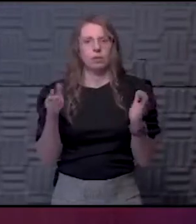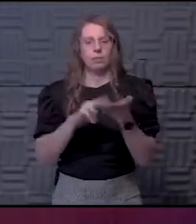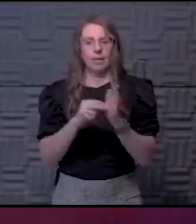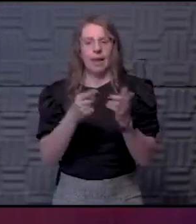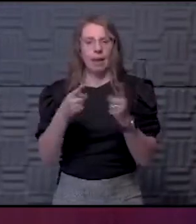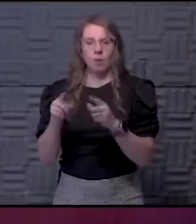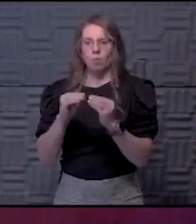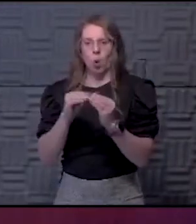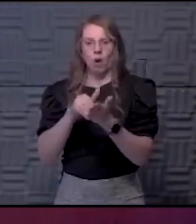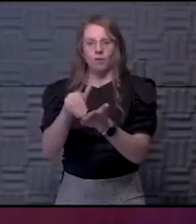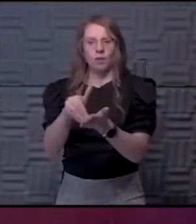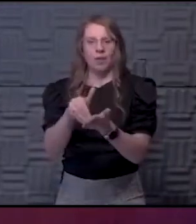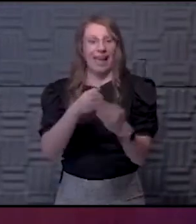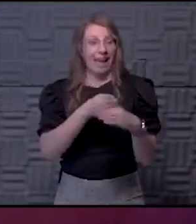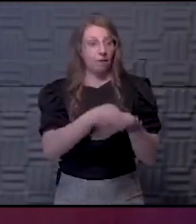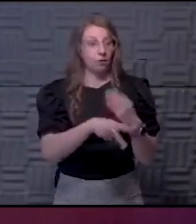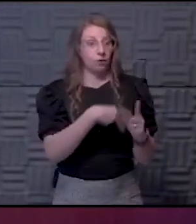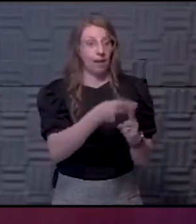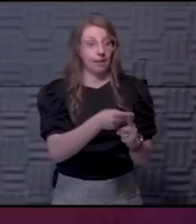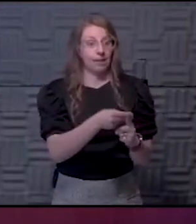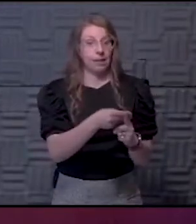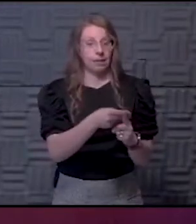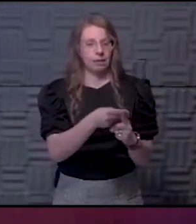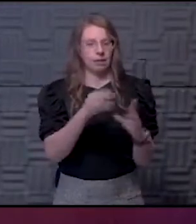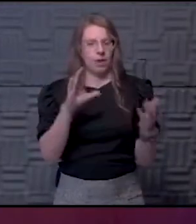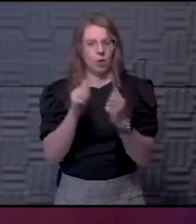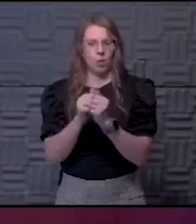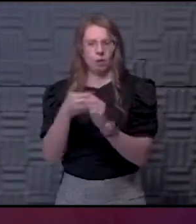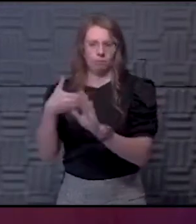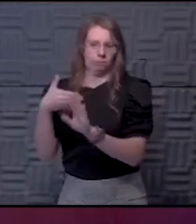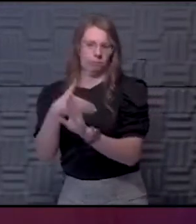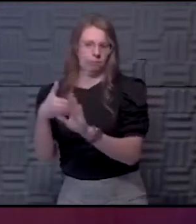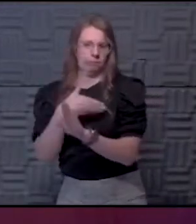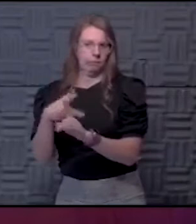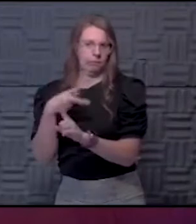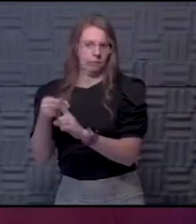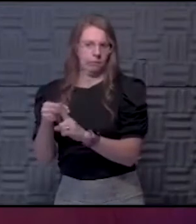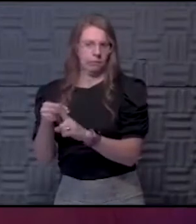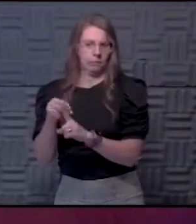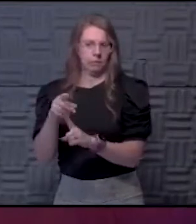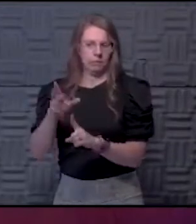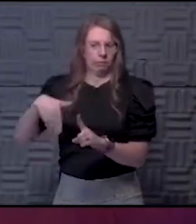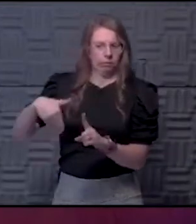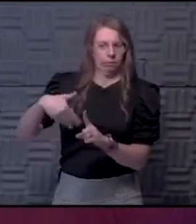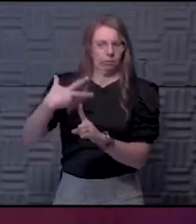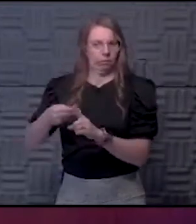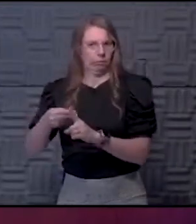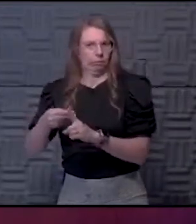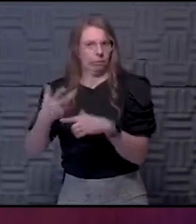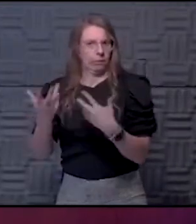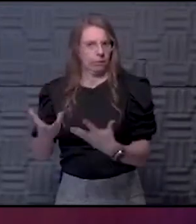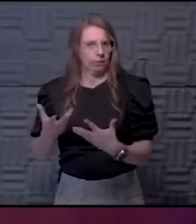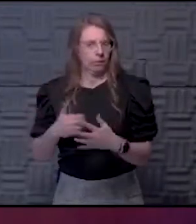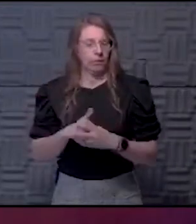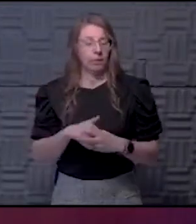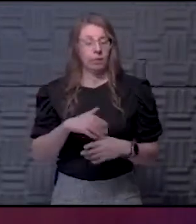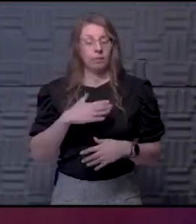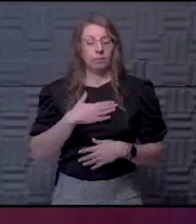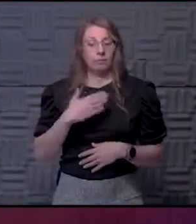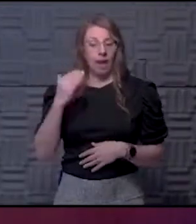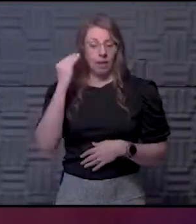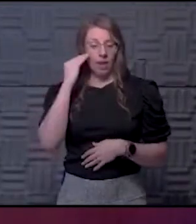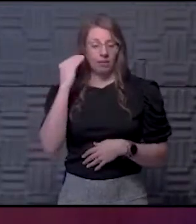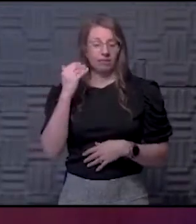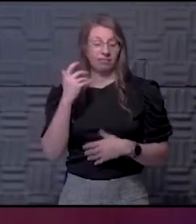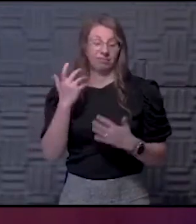happen more often after vaccination than it does in a group that has not been vaccinated? And to my knowledge, we have